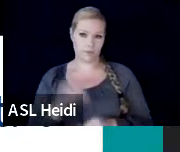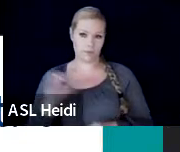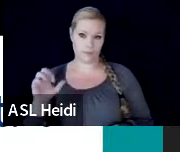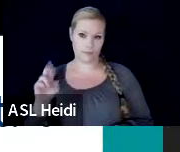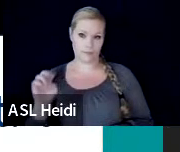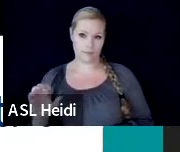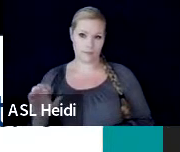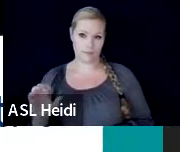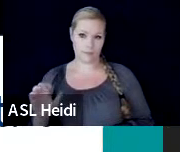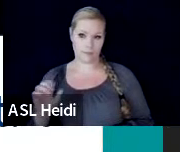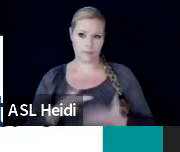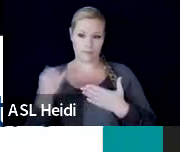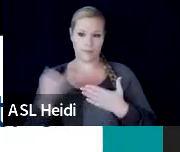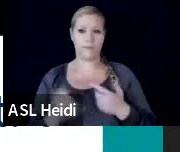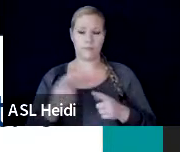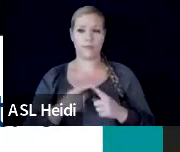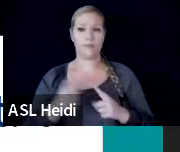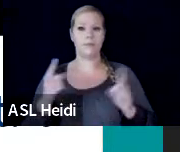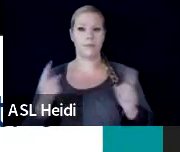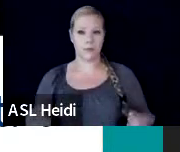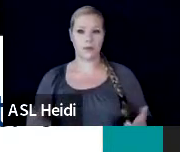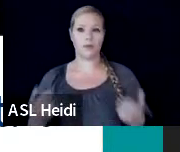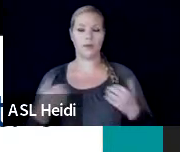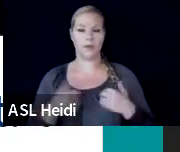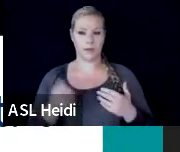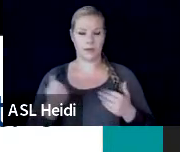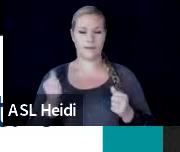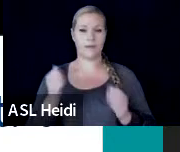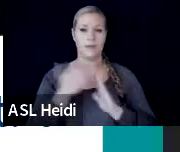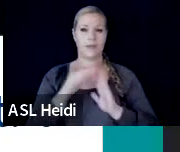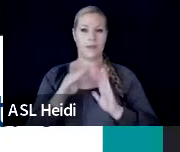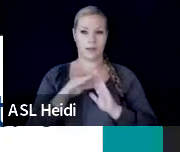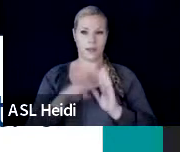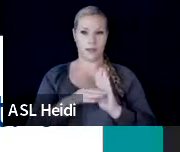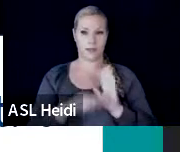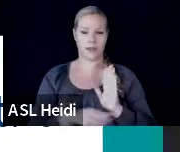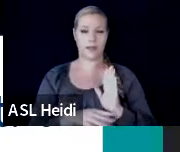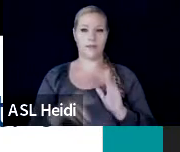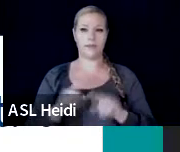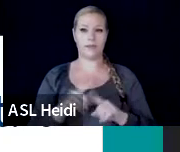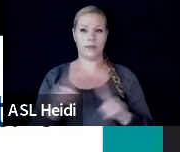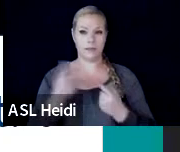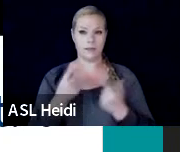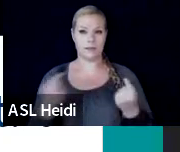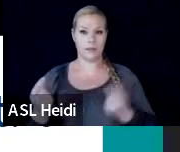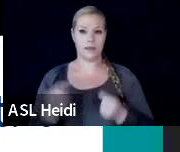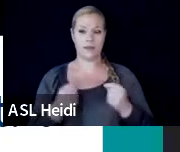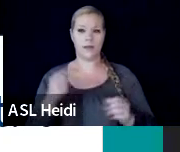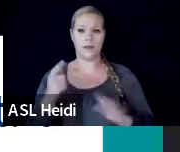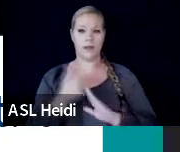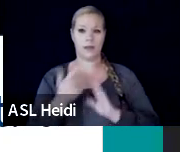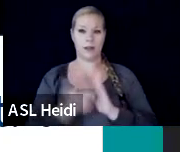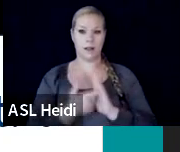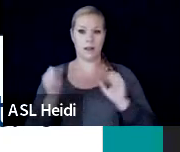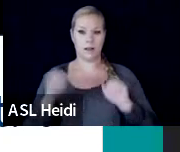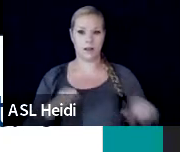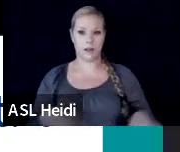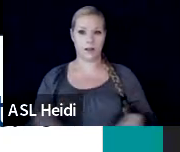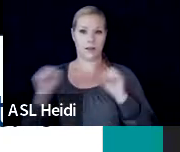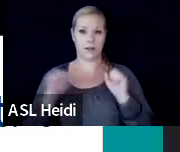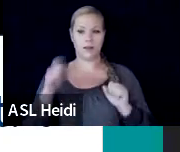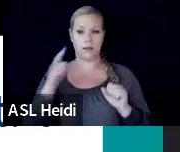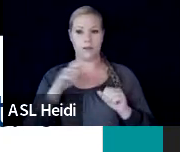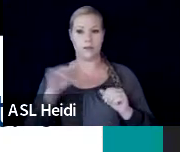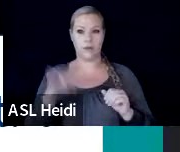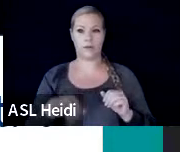there was a list of sort of mitigations that were going to be enacted as part of that. This is beyond just kind of mitigating